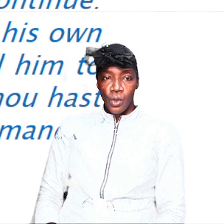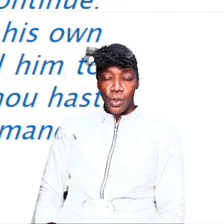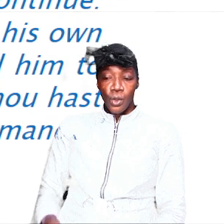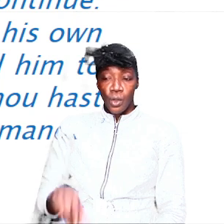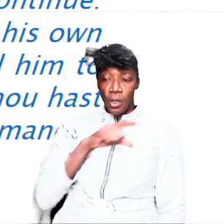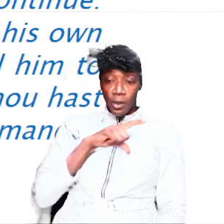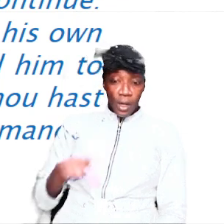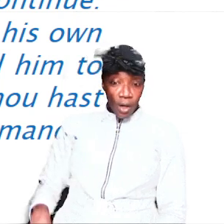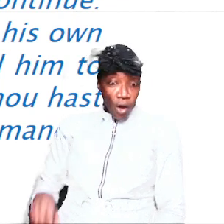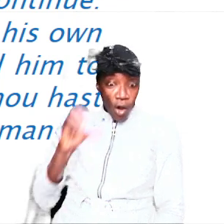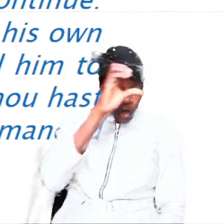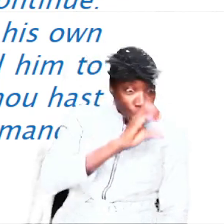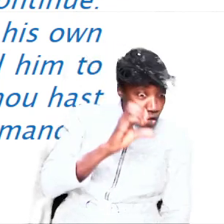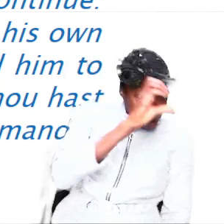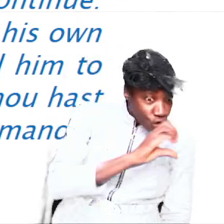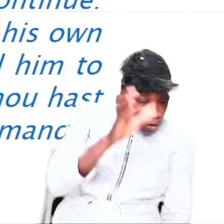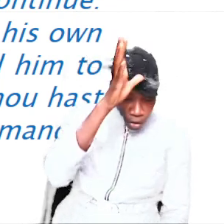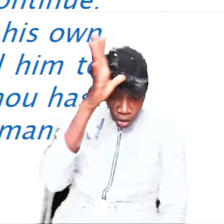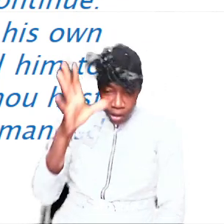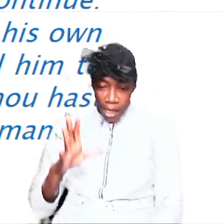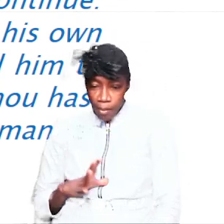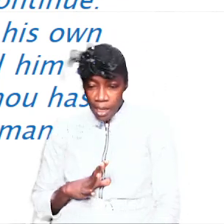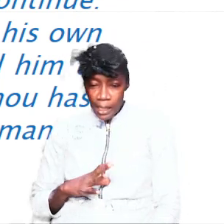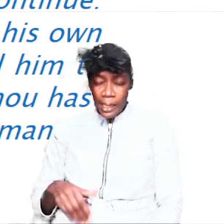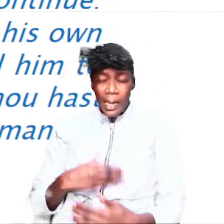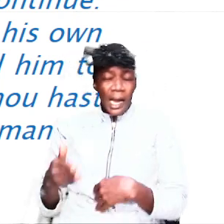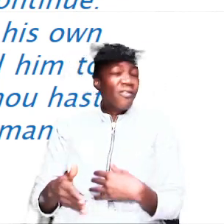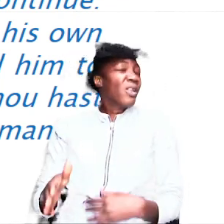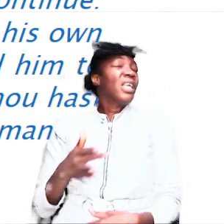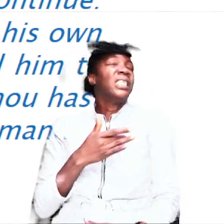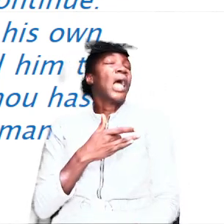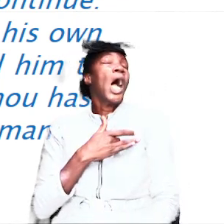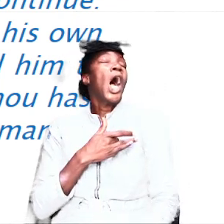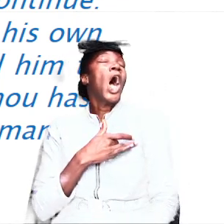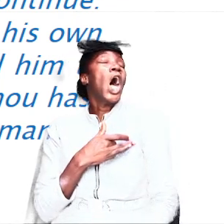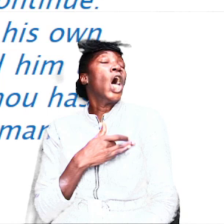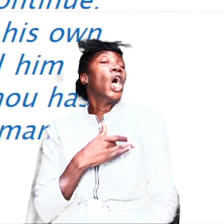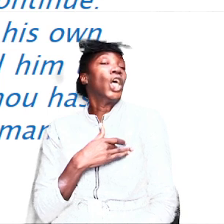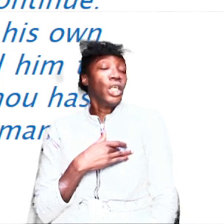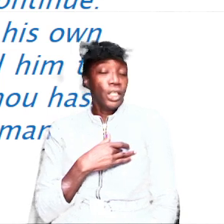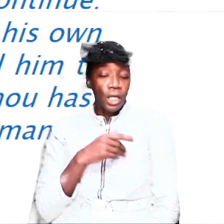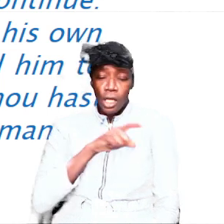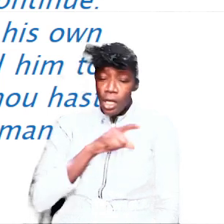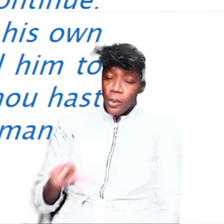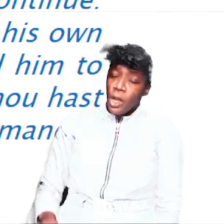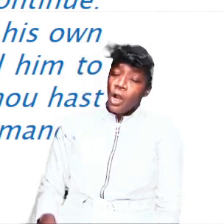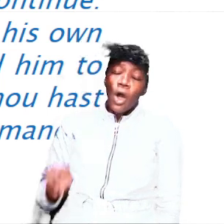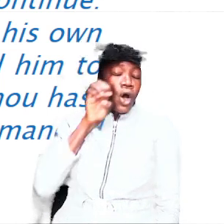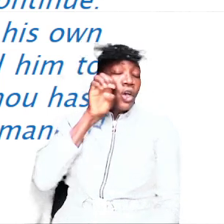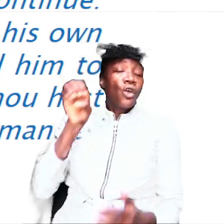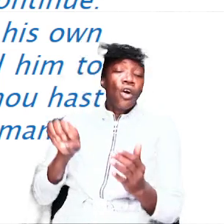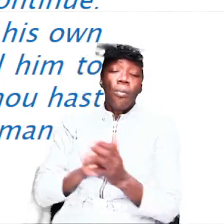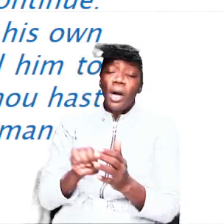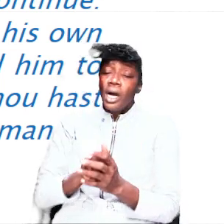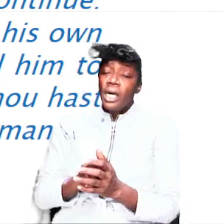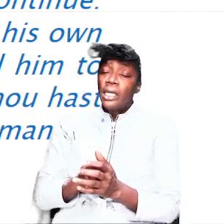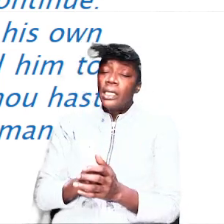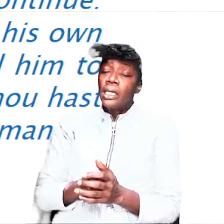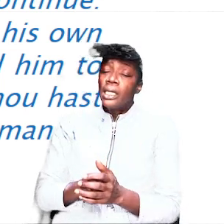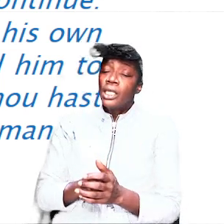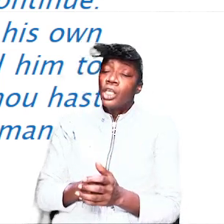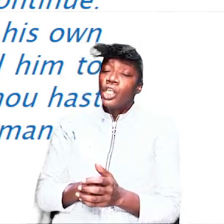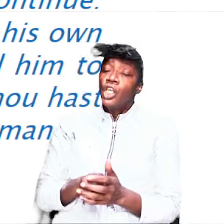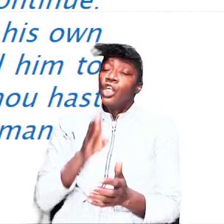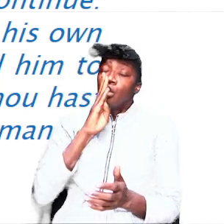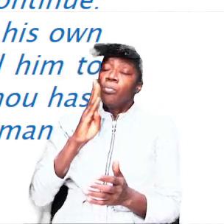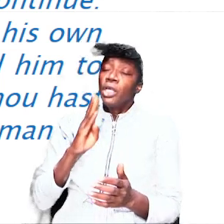The Lord hath sought him a man after his own heart. And the Lord had commanded him to be